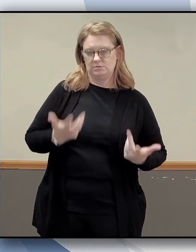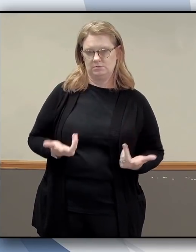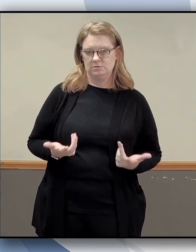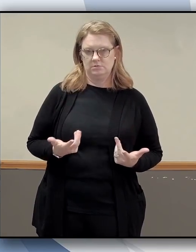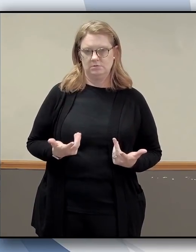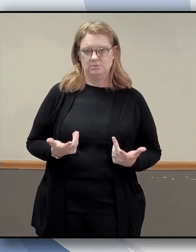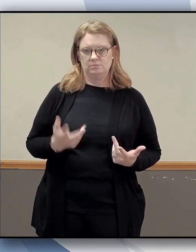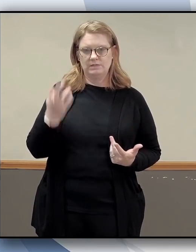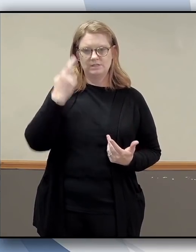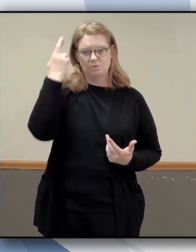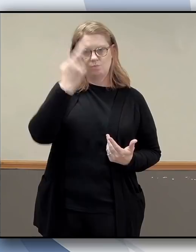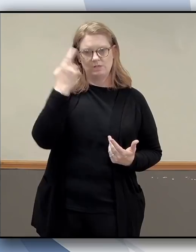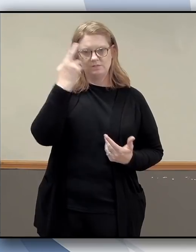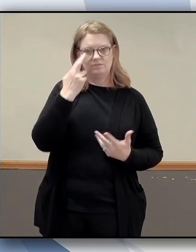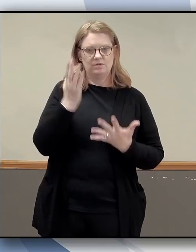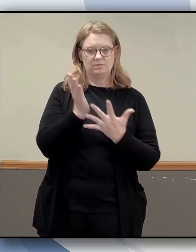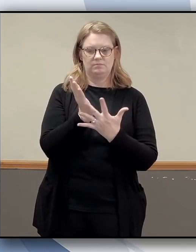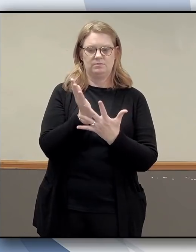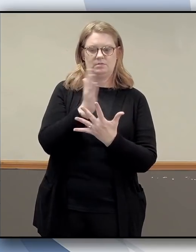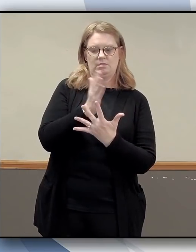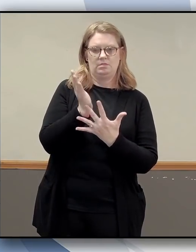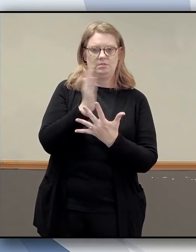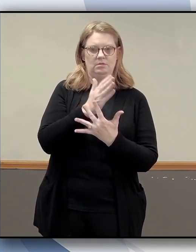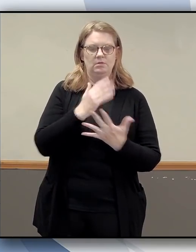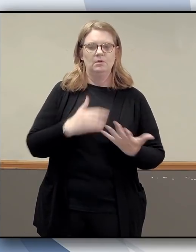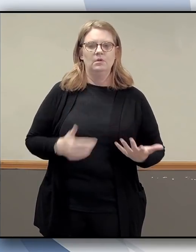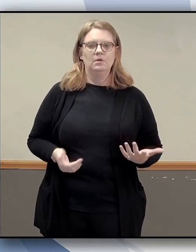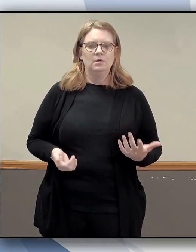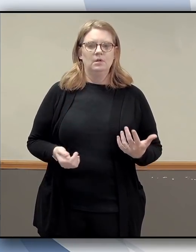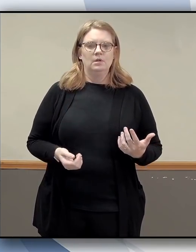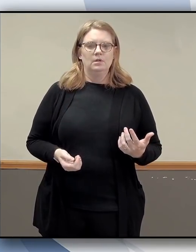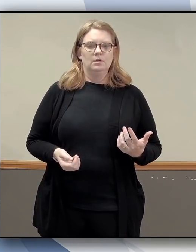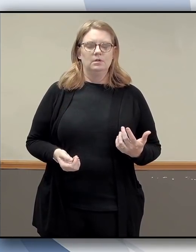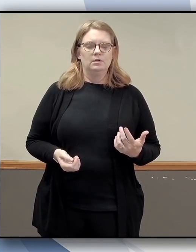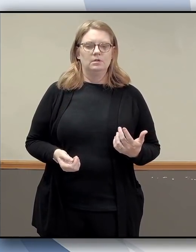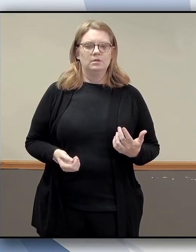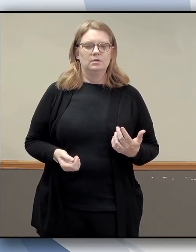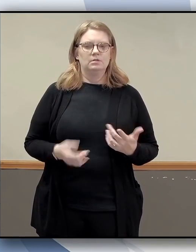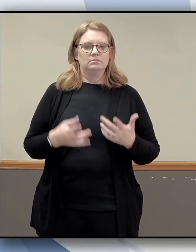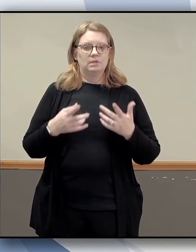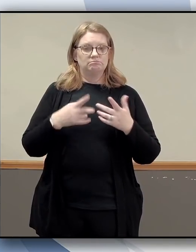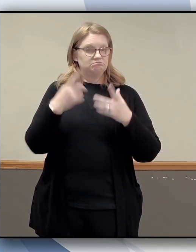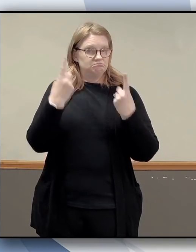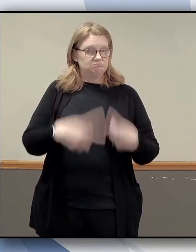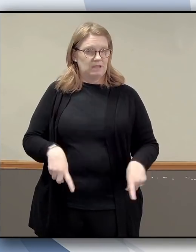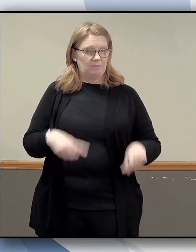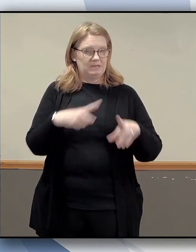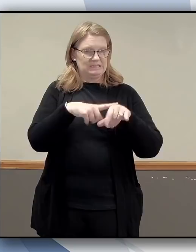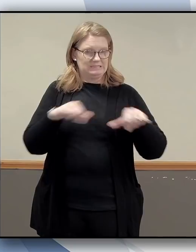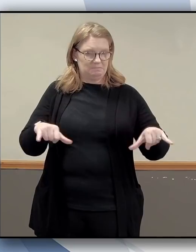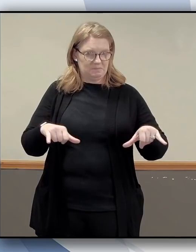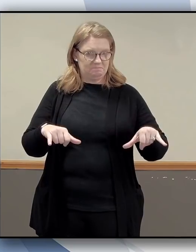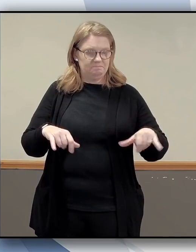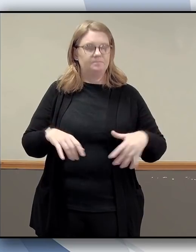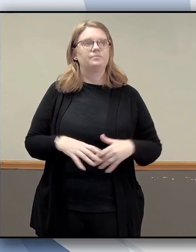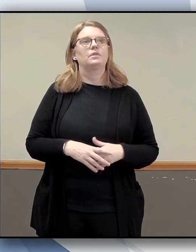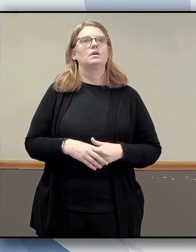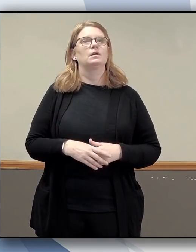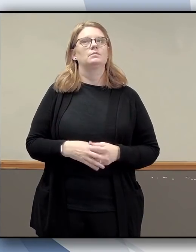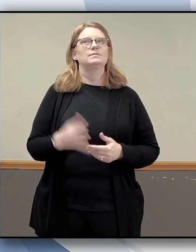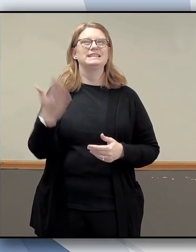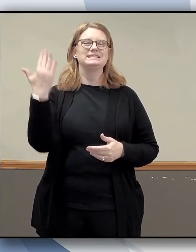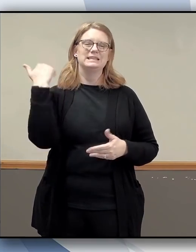what's the reasoning for one changing before the other? Well, I think they came simultaneously. We signaled this last